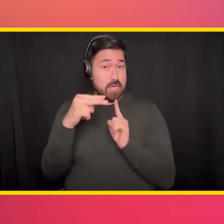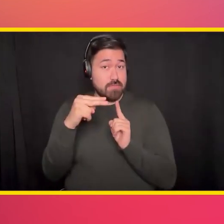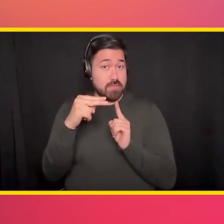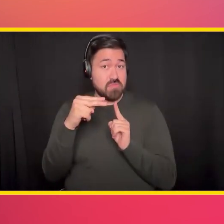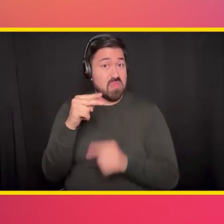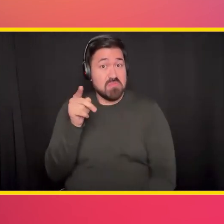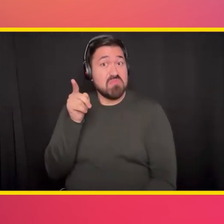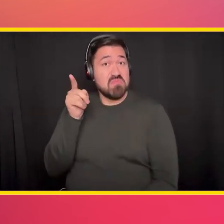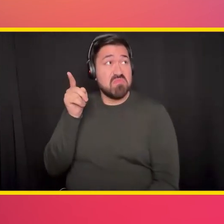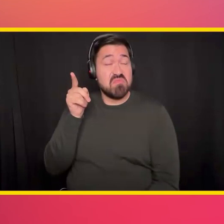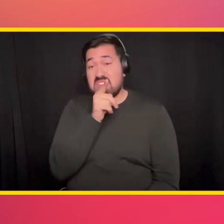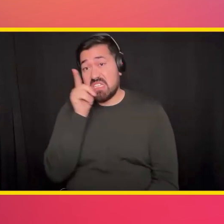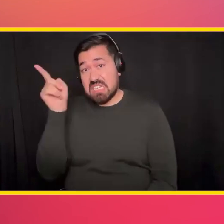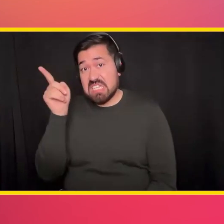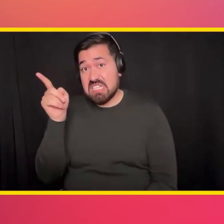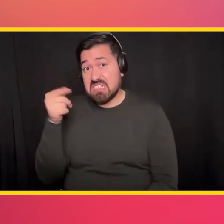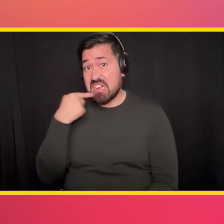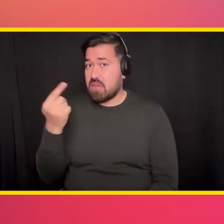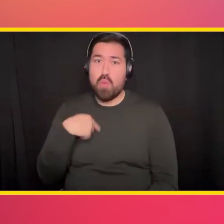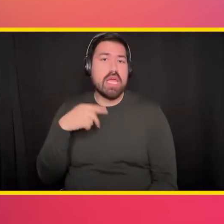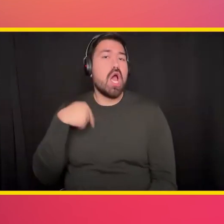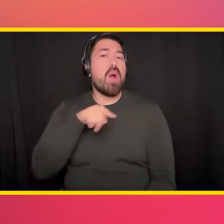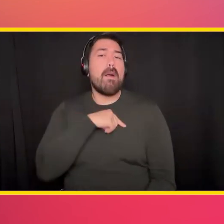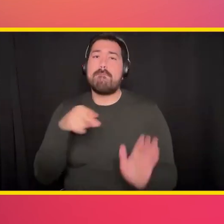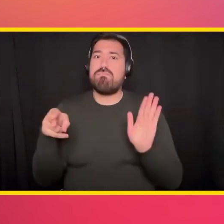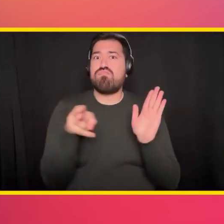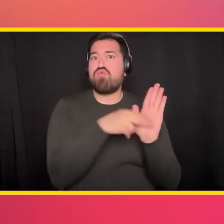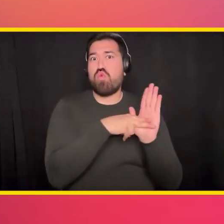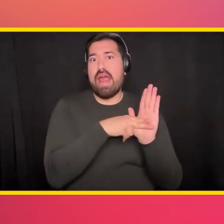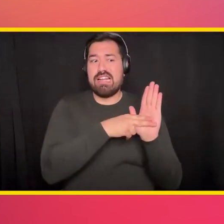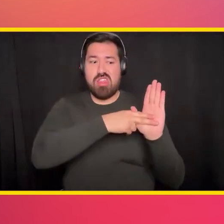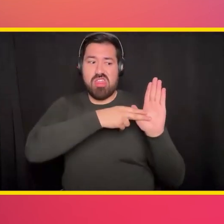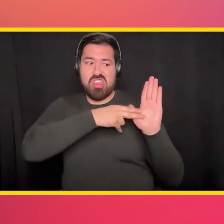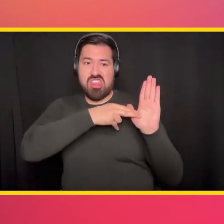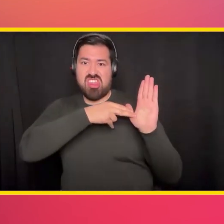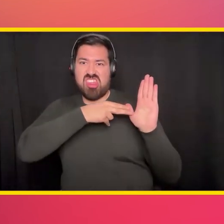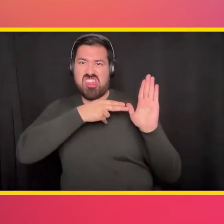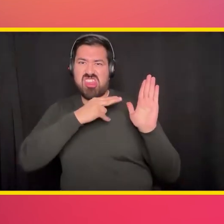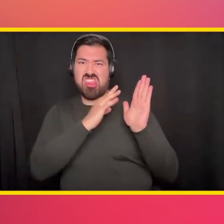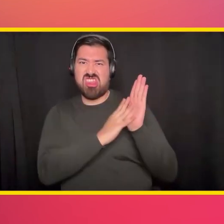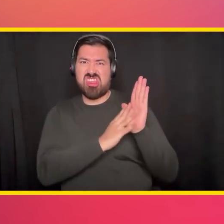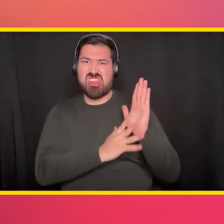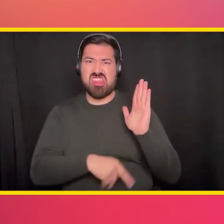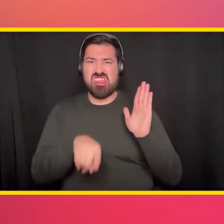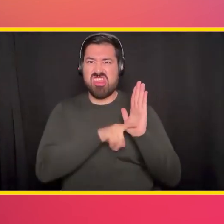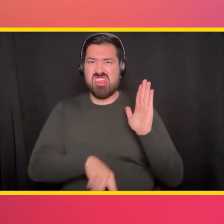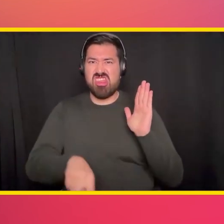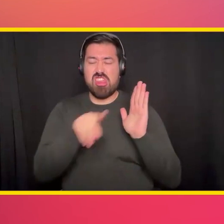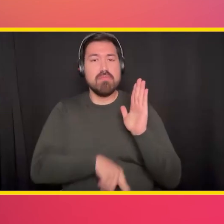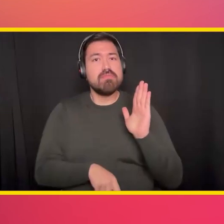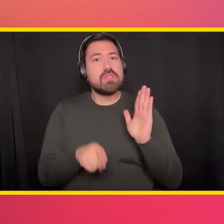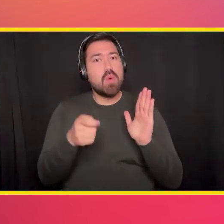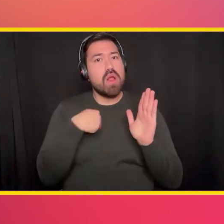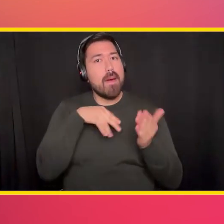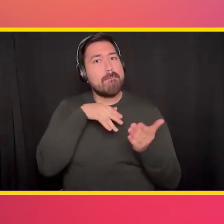he said it clearly. We're branding this, we're making it into a very specific way and approach.